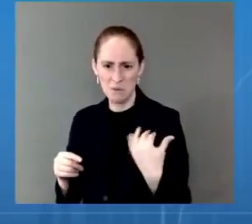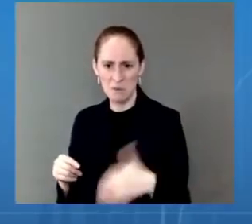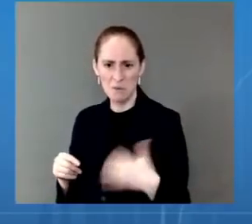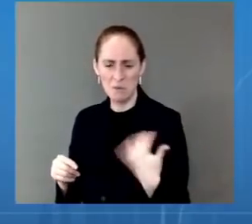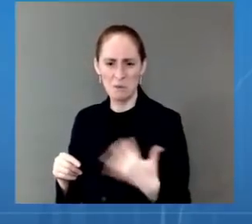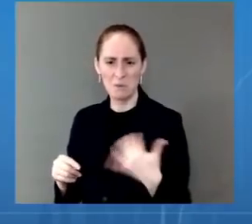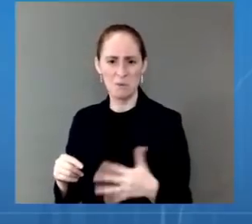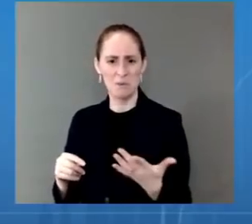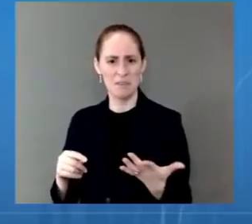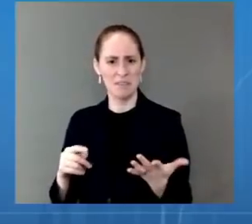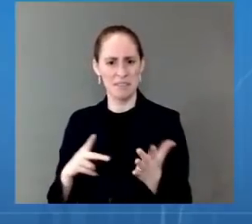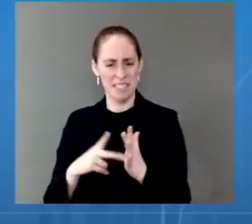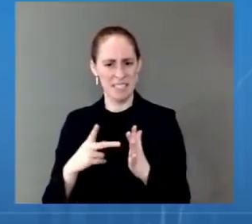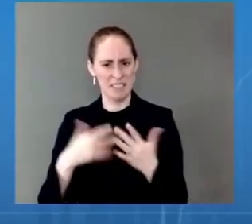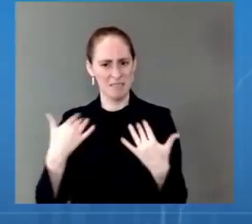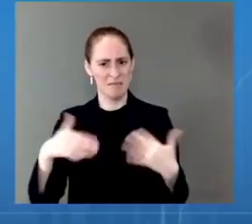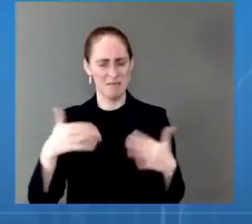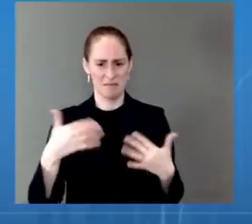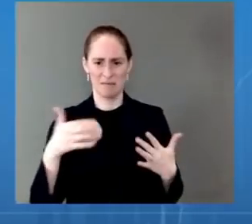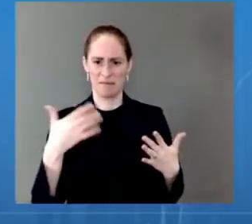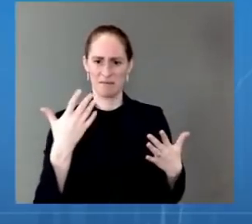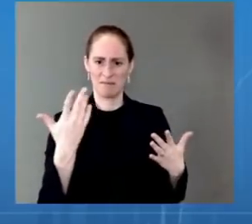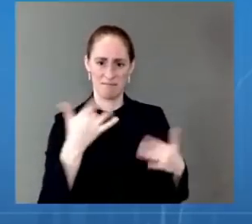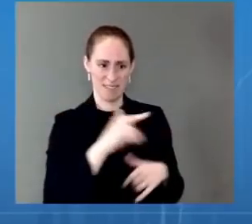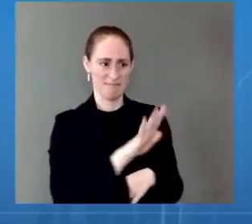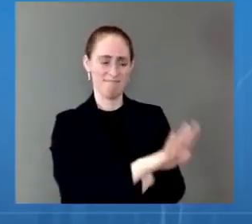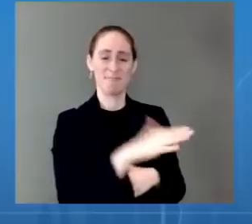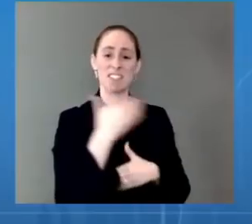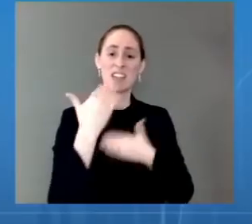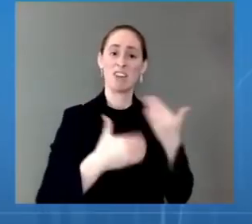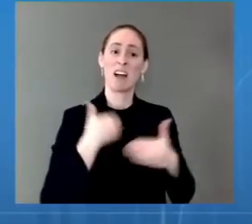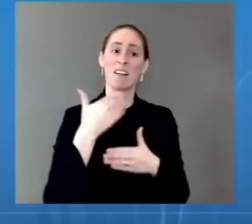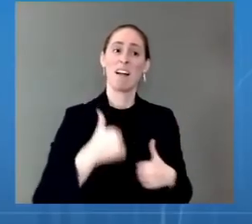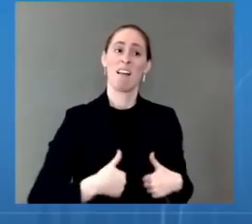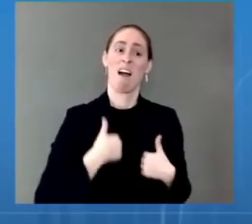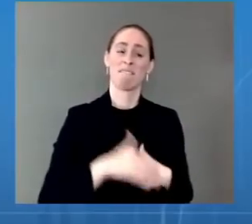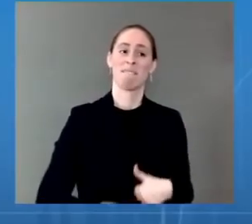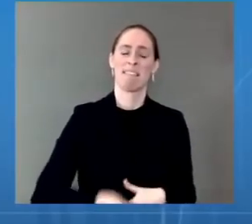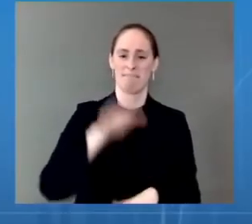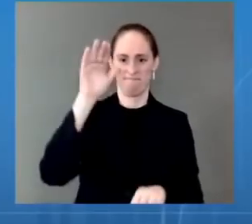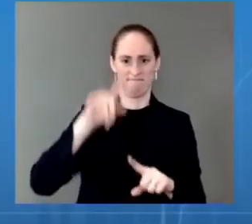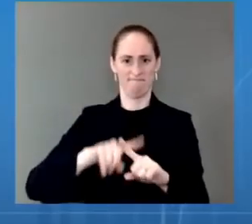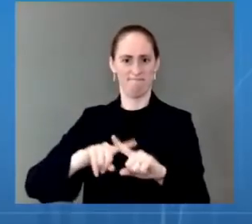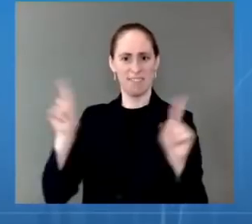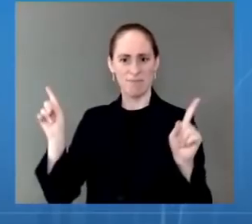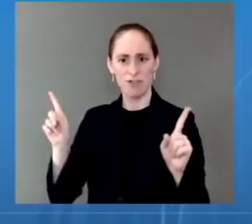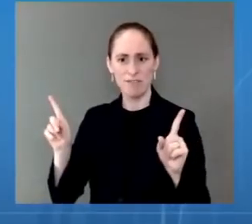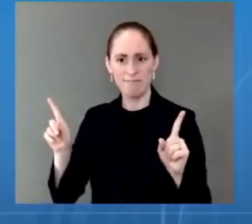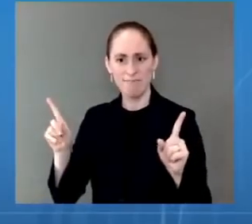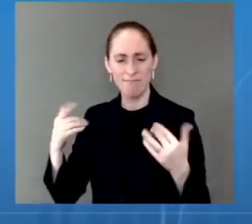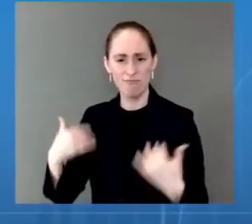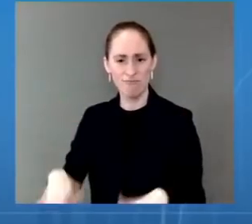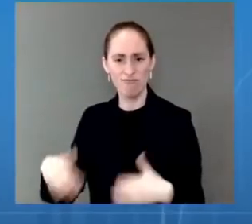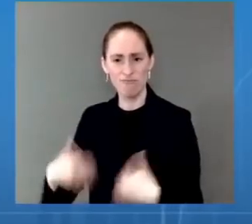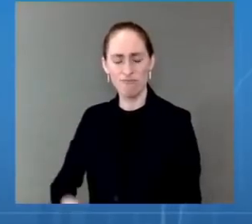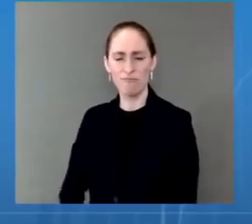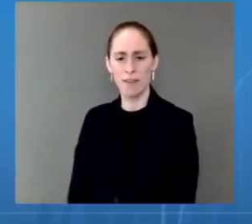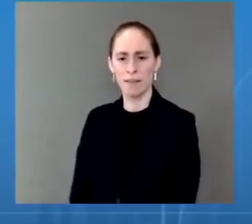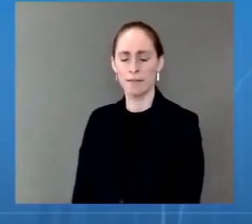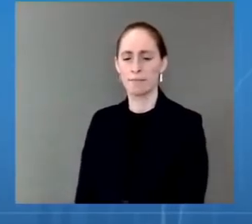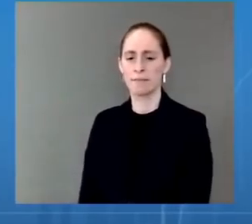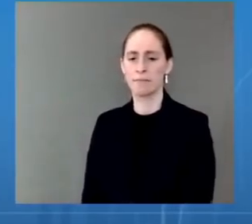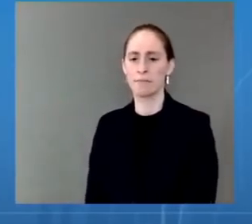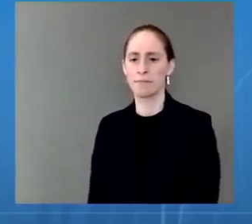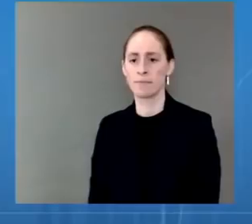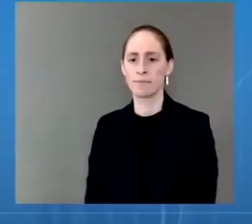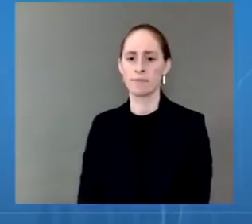So right now, our genomic surveillance demonstrates that we have less than 0.1% of cases in